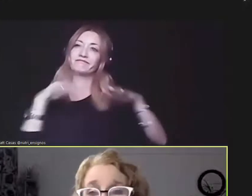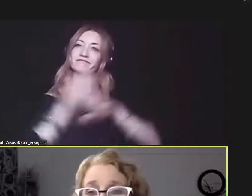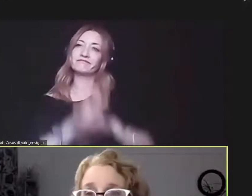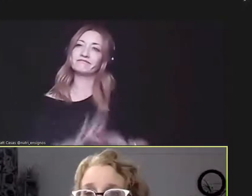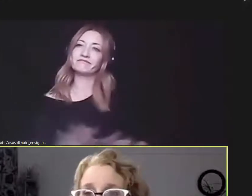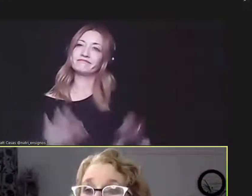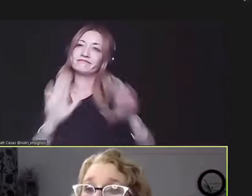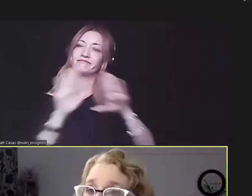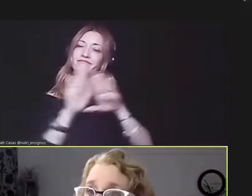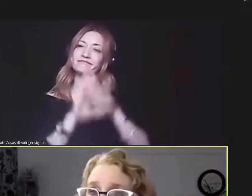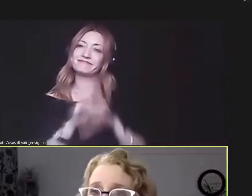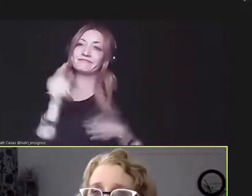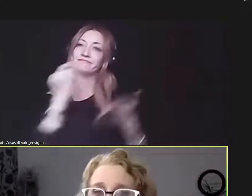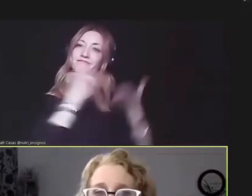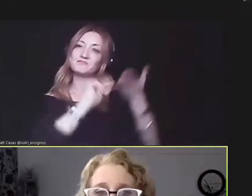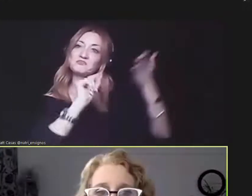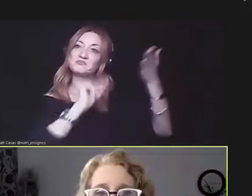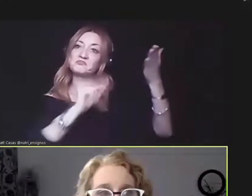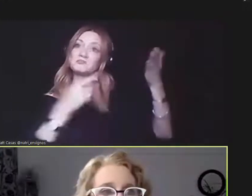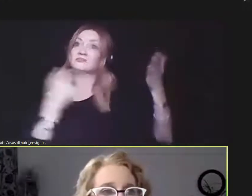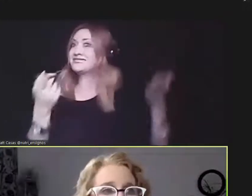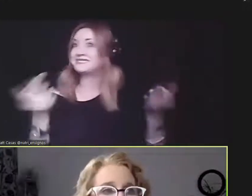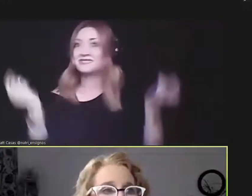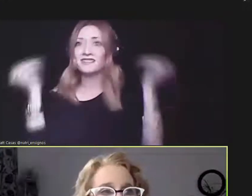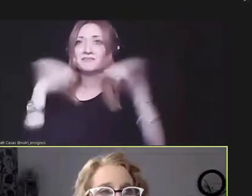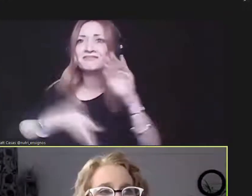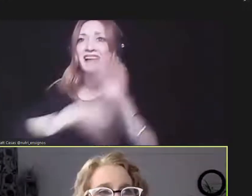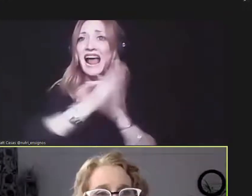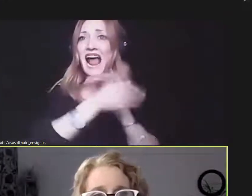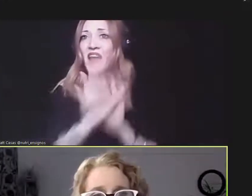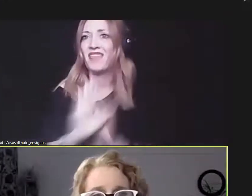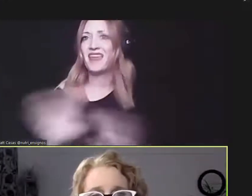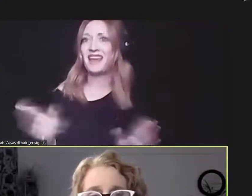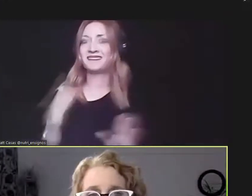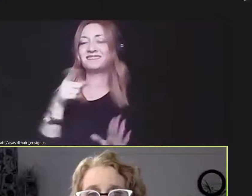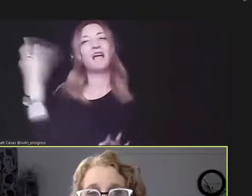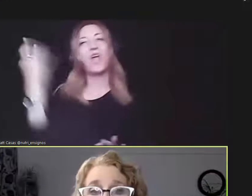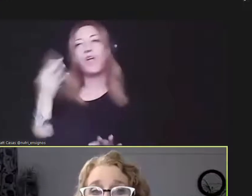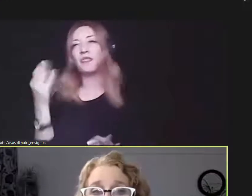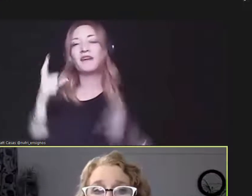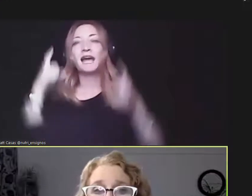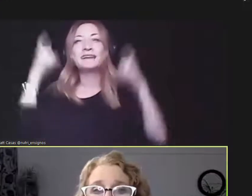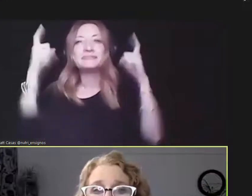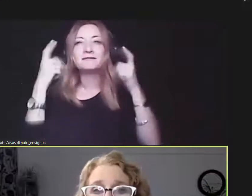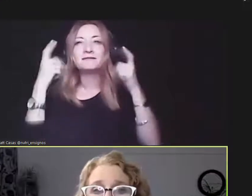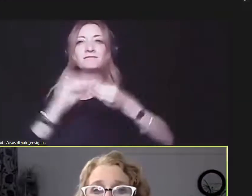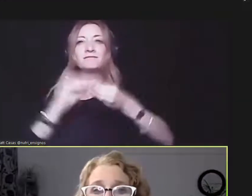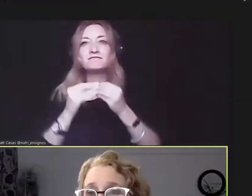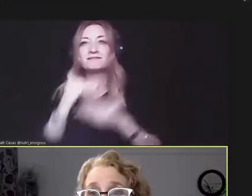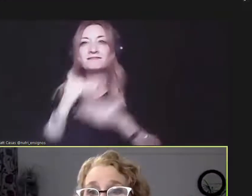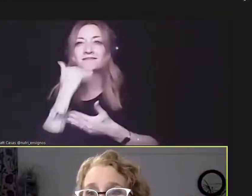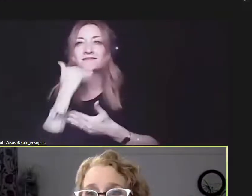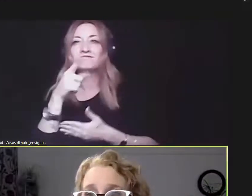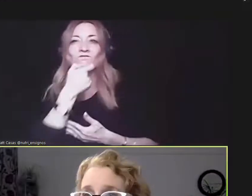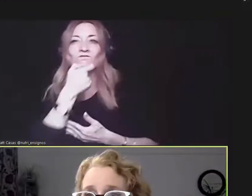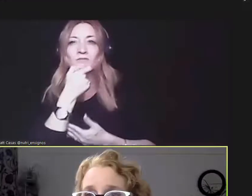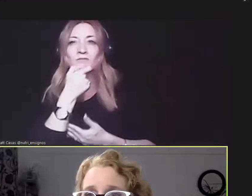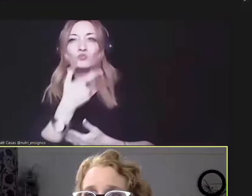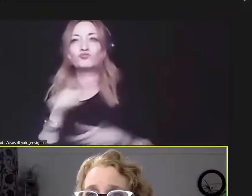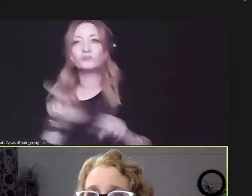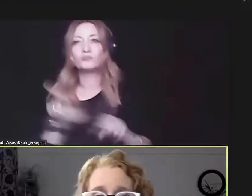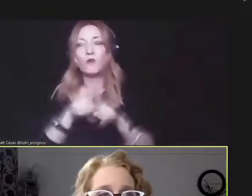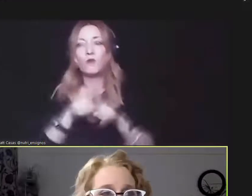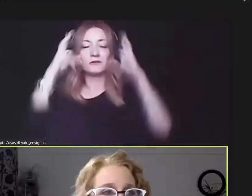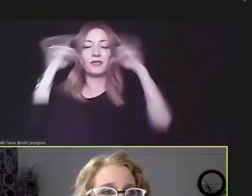reduce your stress and reduce your anxiety as well. So number 4 for gut health,